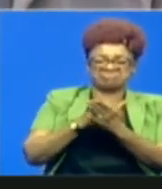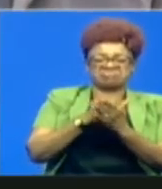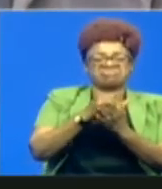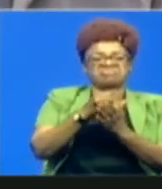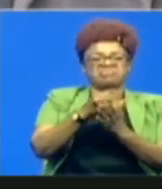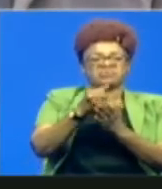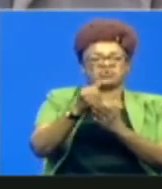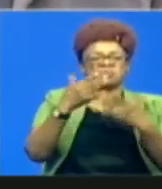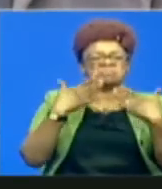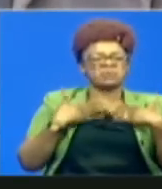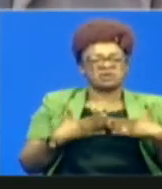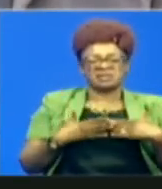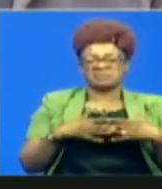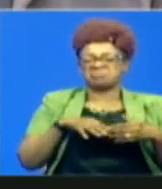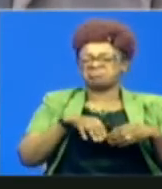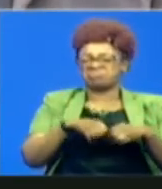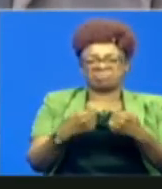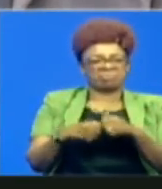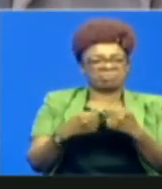is broken all over.